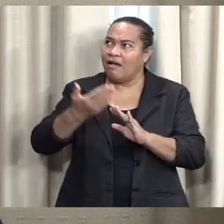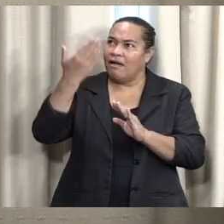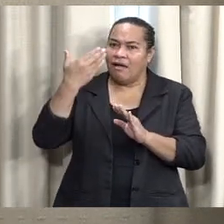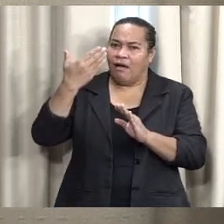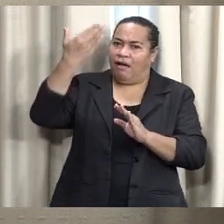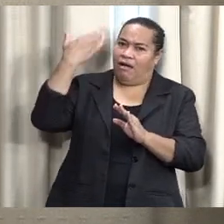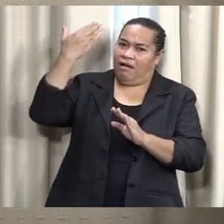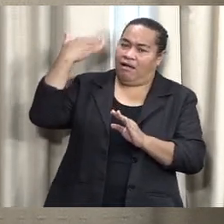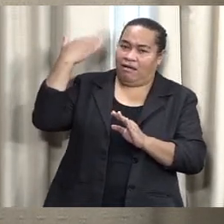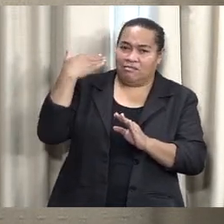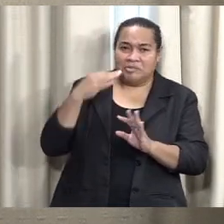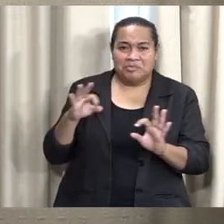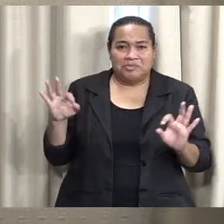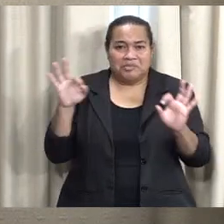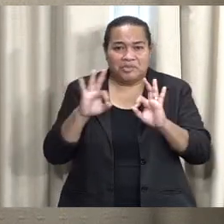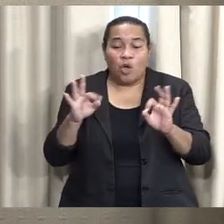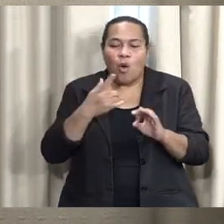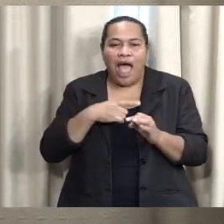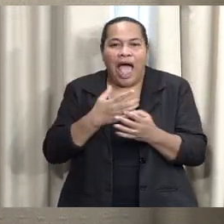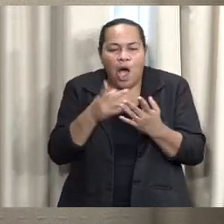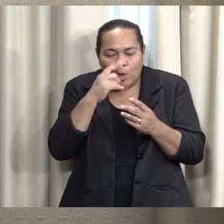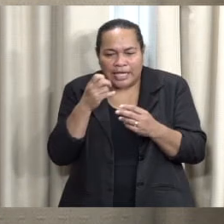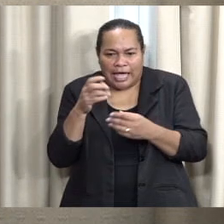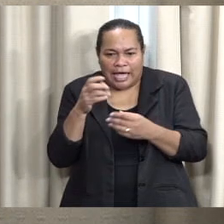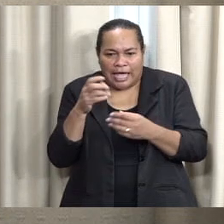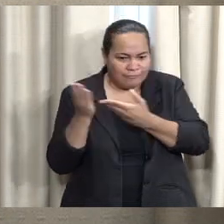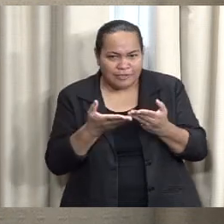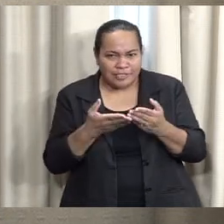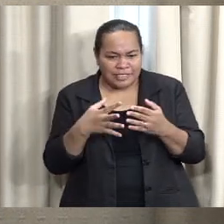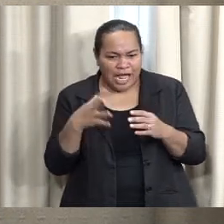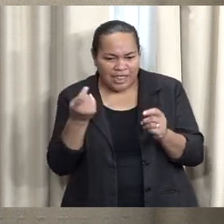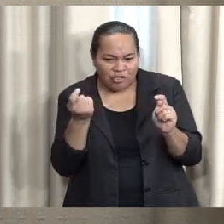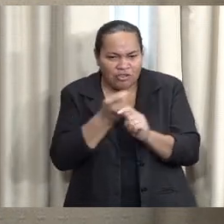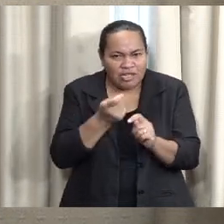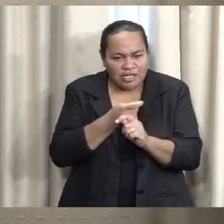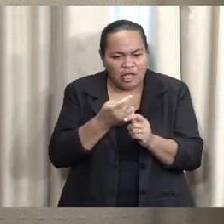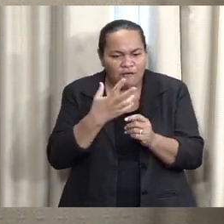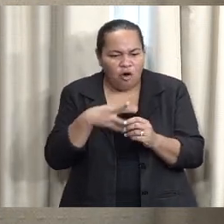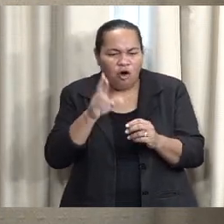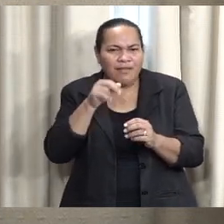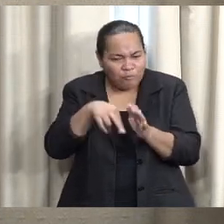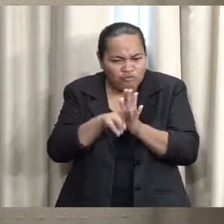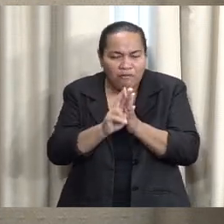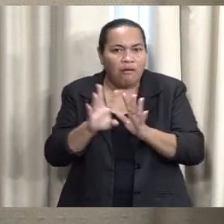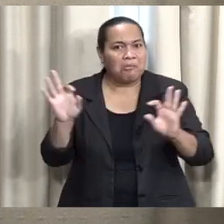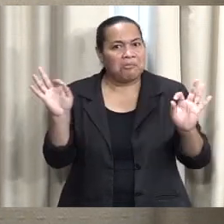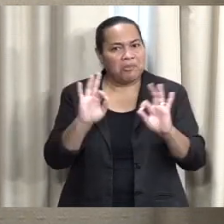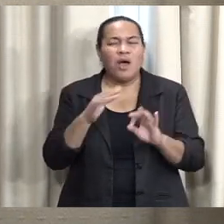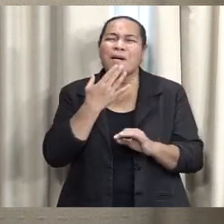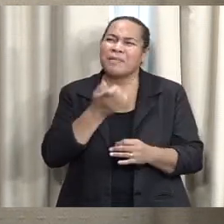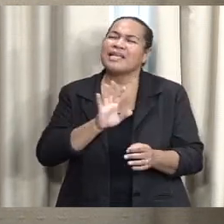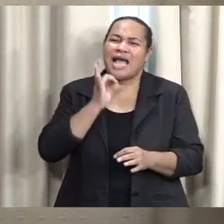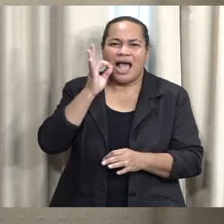that to be able to see the impact of those reforms. So they should relax